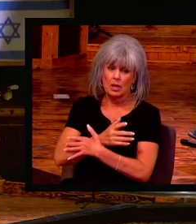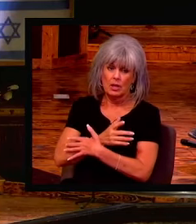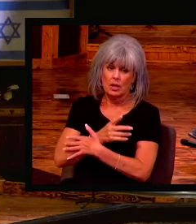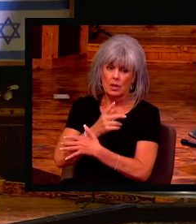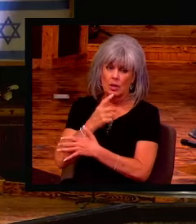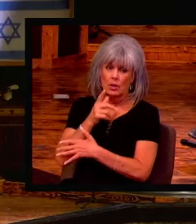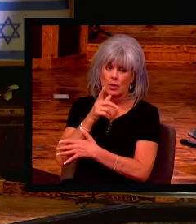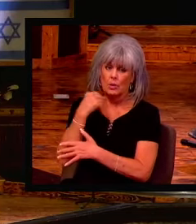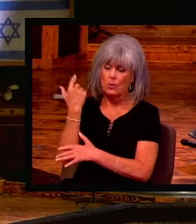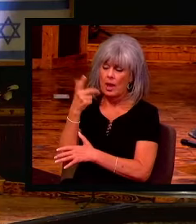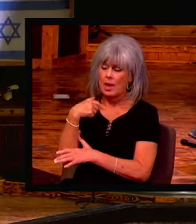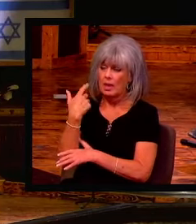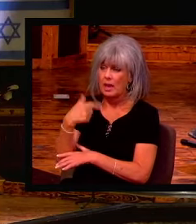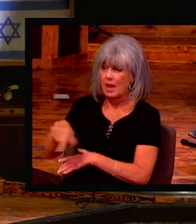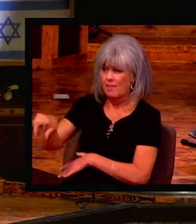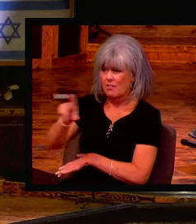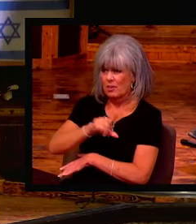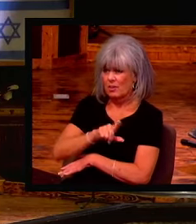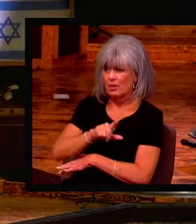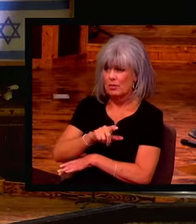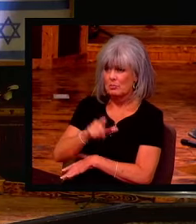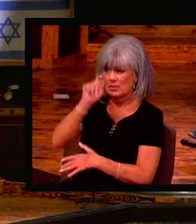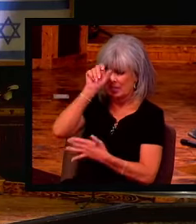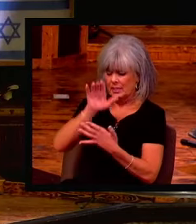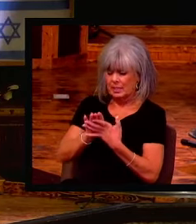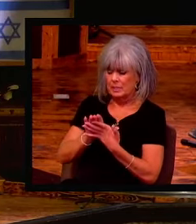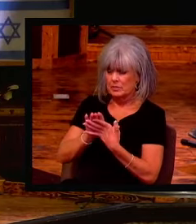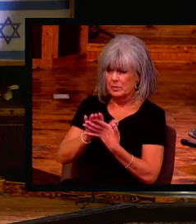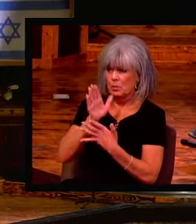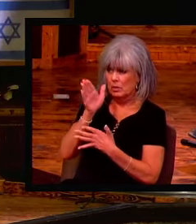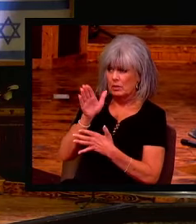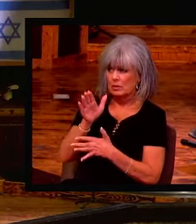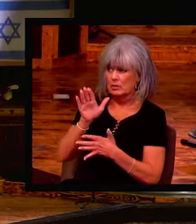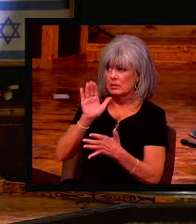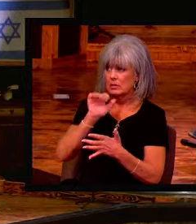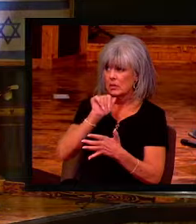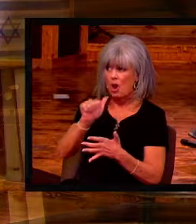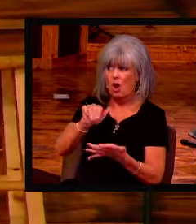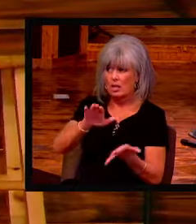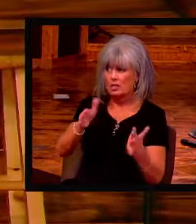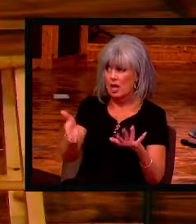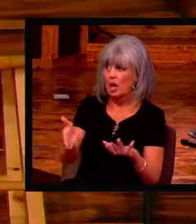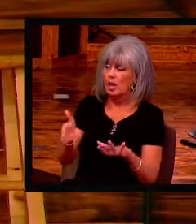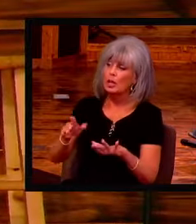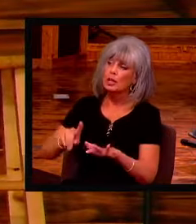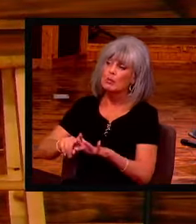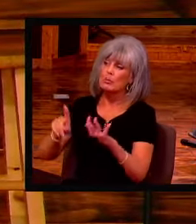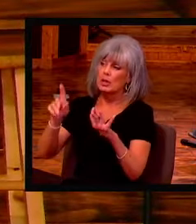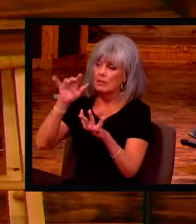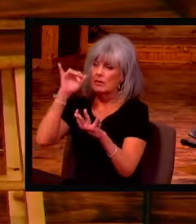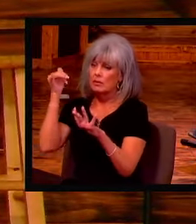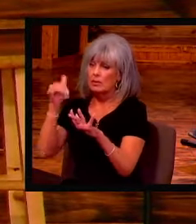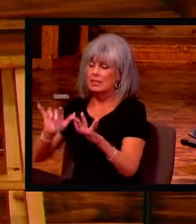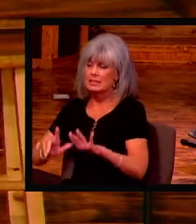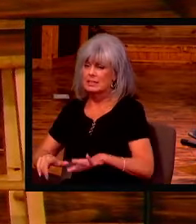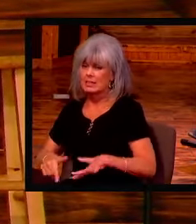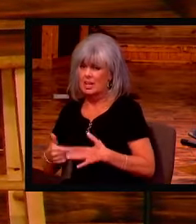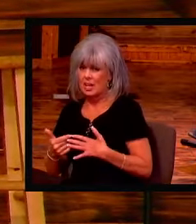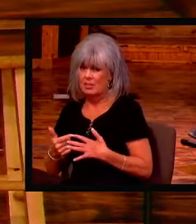him should not perish but have everlasting life. And when I read that yesterday, I heard even the